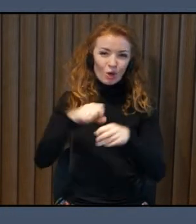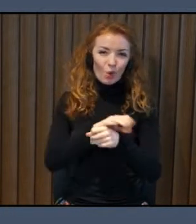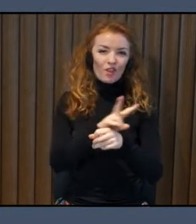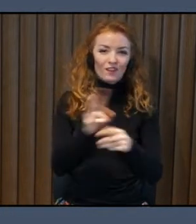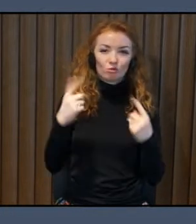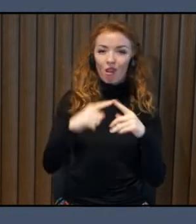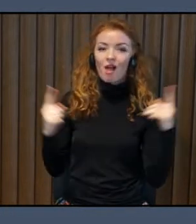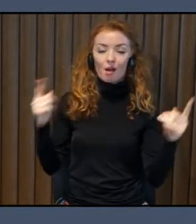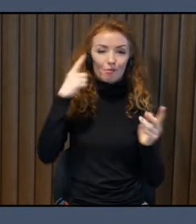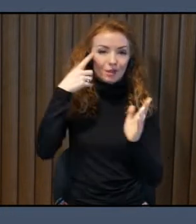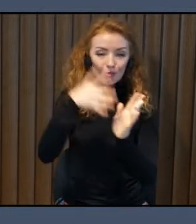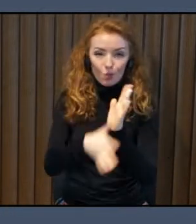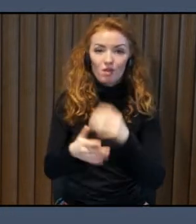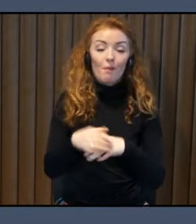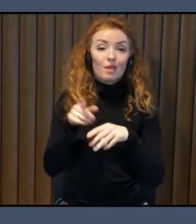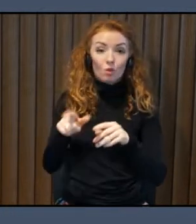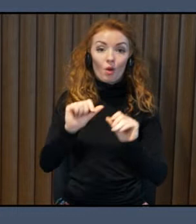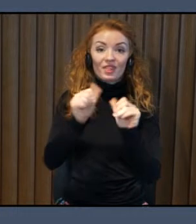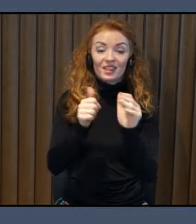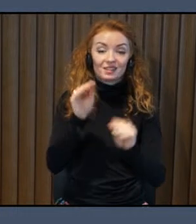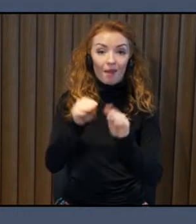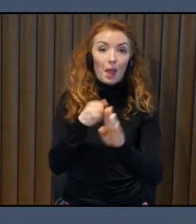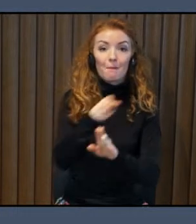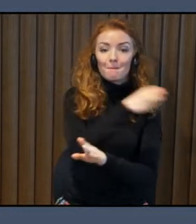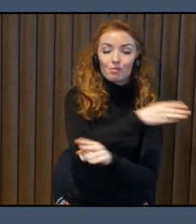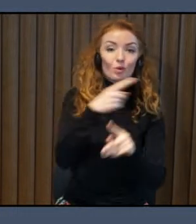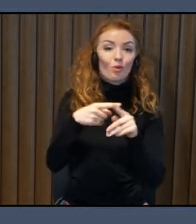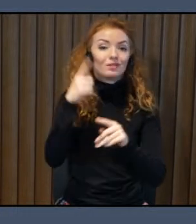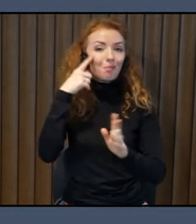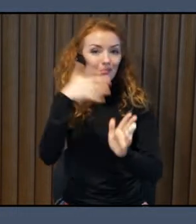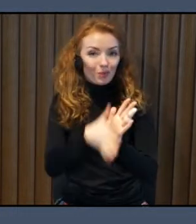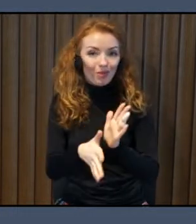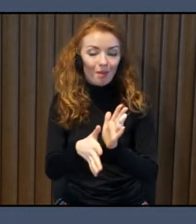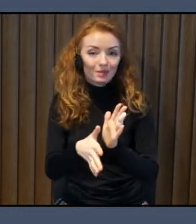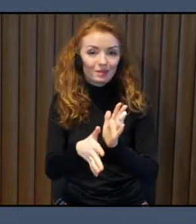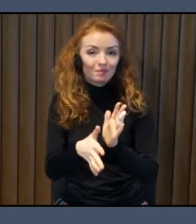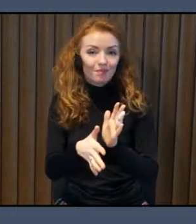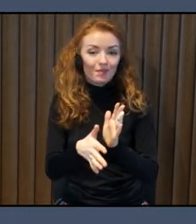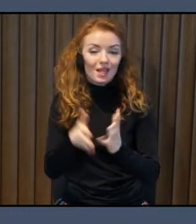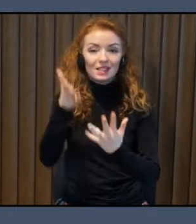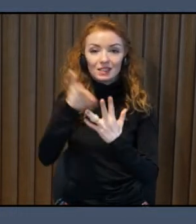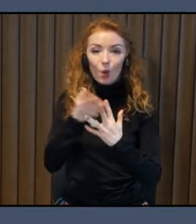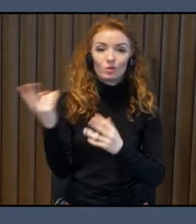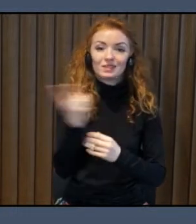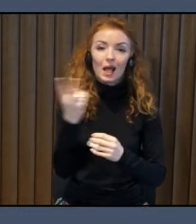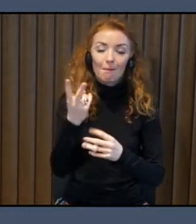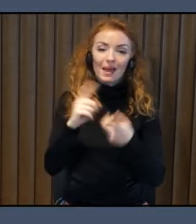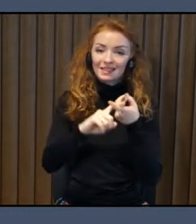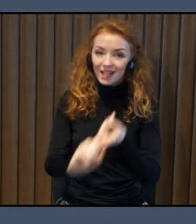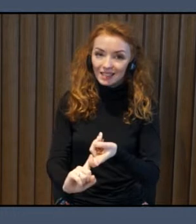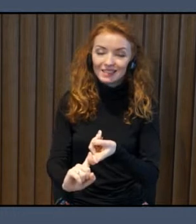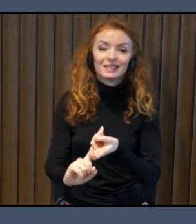of patients was ensured, and everything that is quite frequent